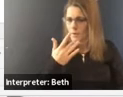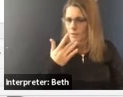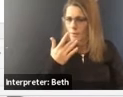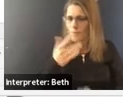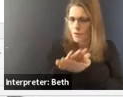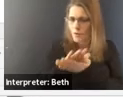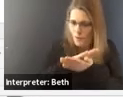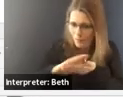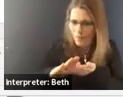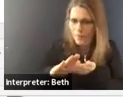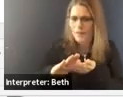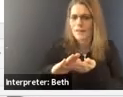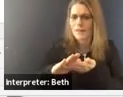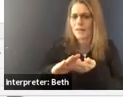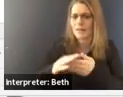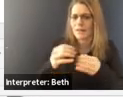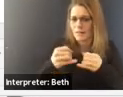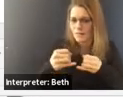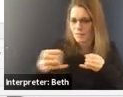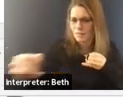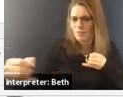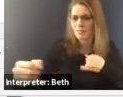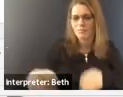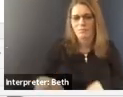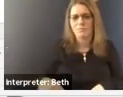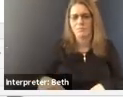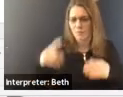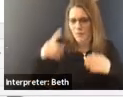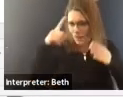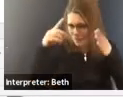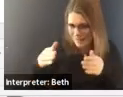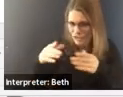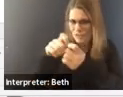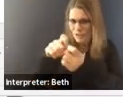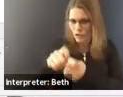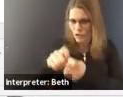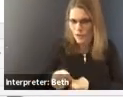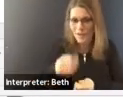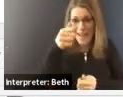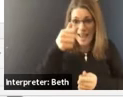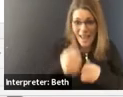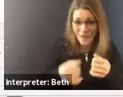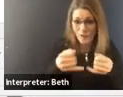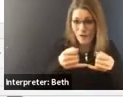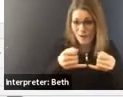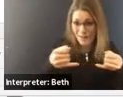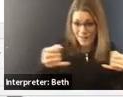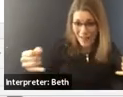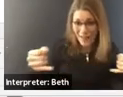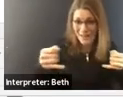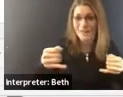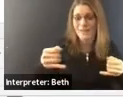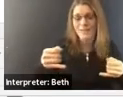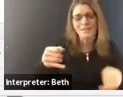attention to detail. Every line deserves good quality lines, right? That's my